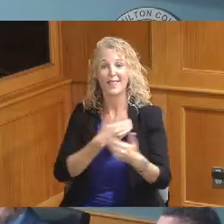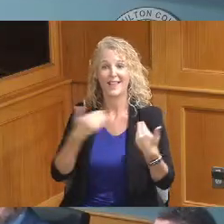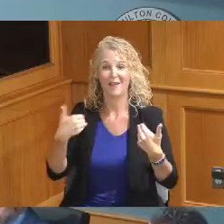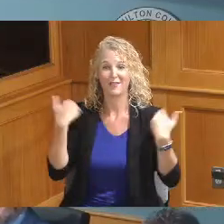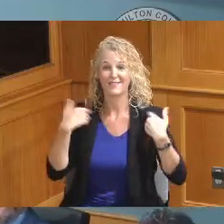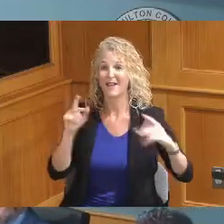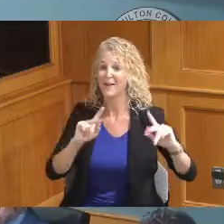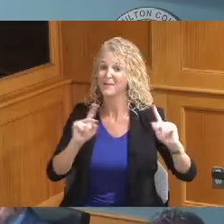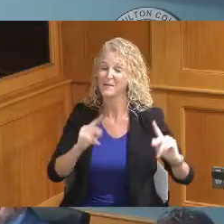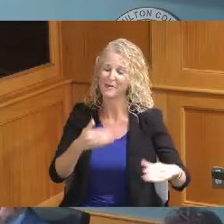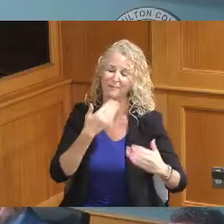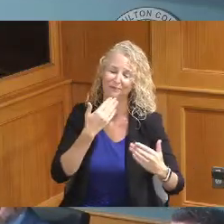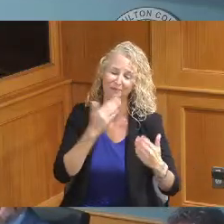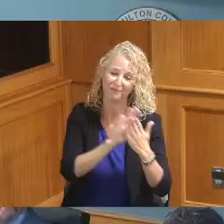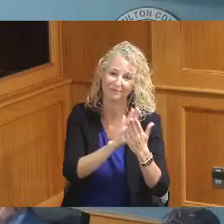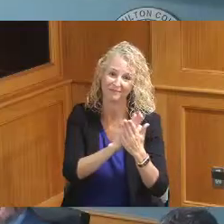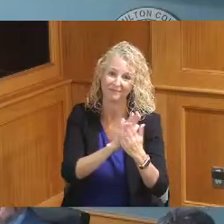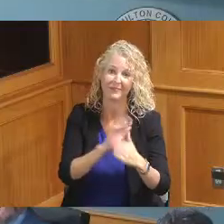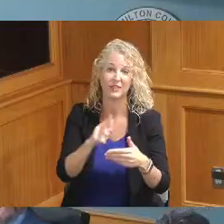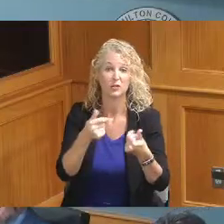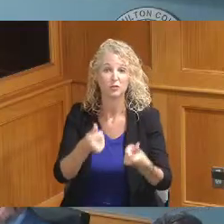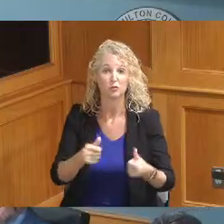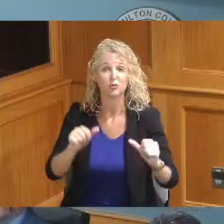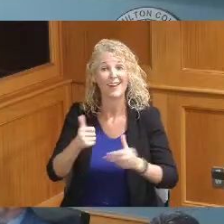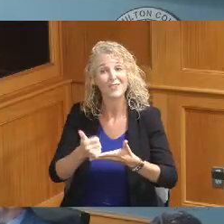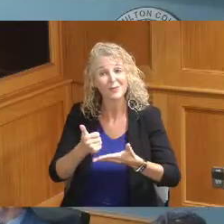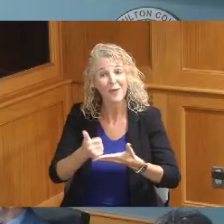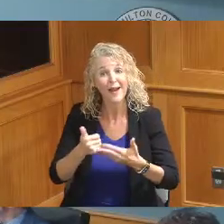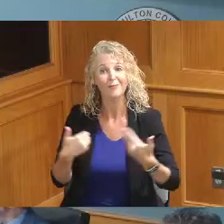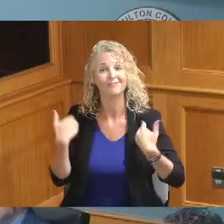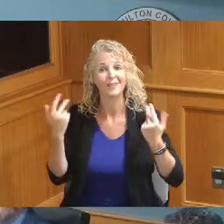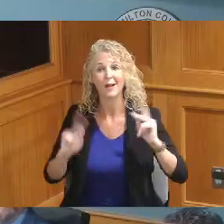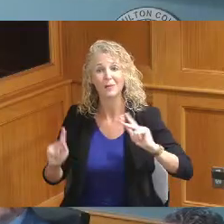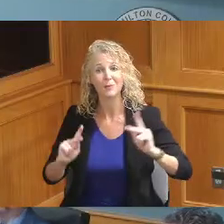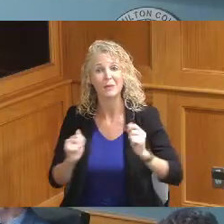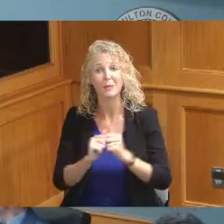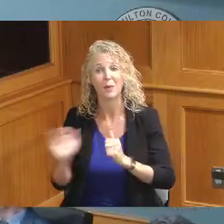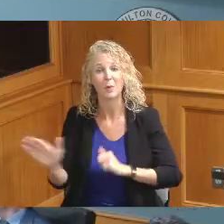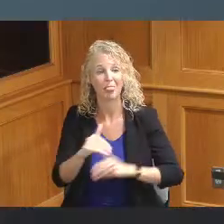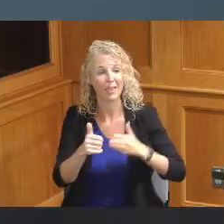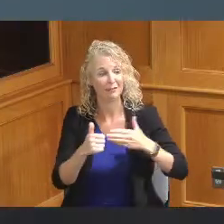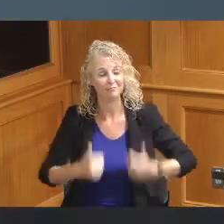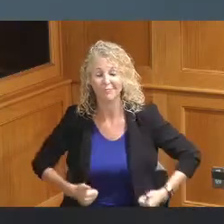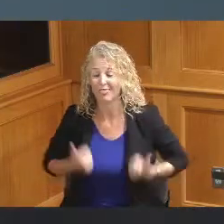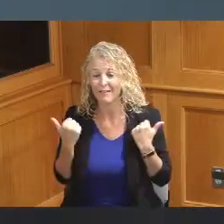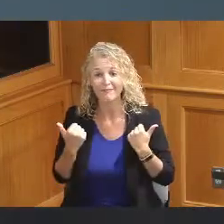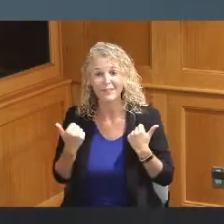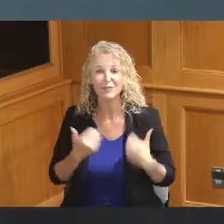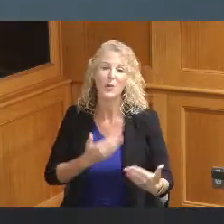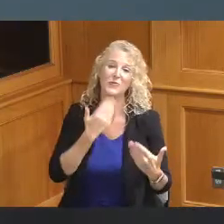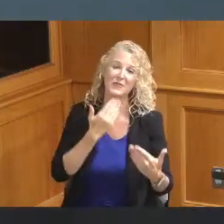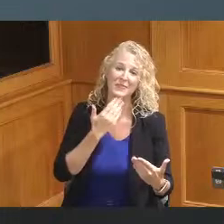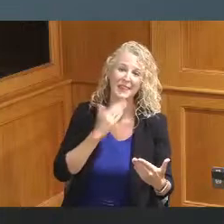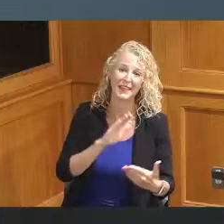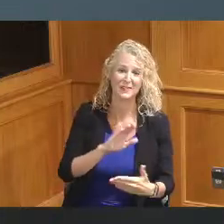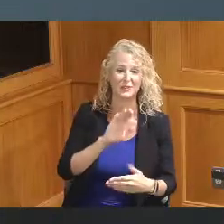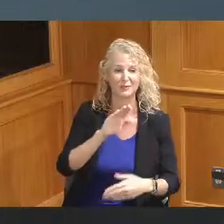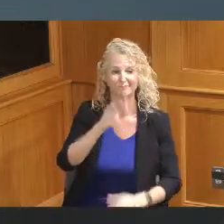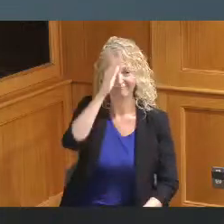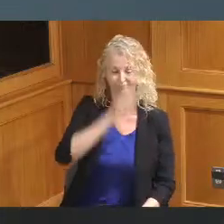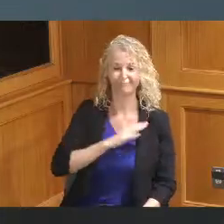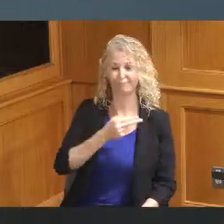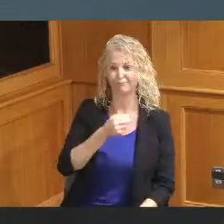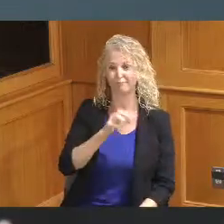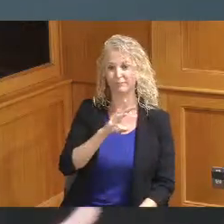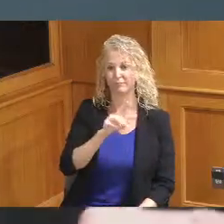you. And that you're trying to help them to lead a more positive life. So thank you so much, Mr. Hawkins.